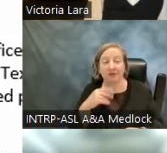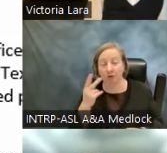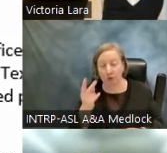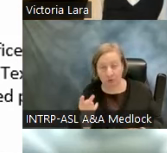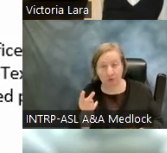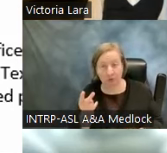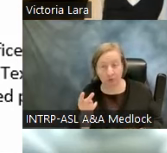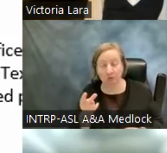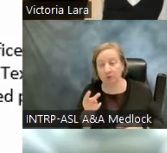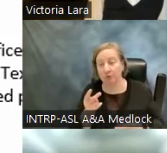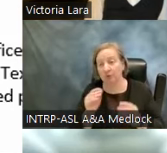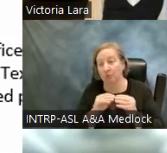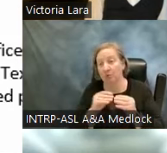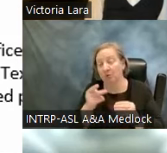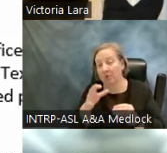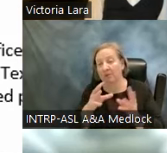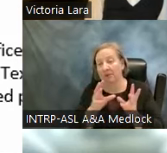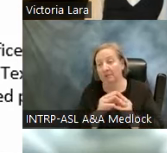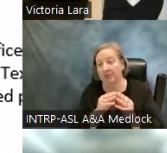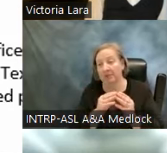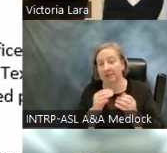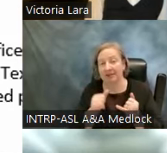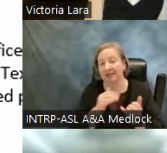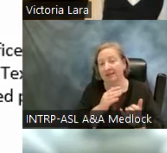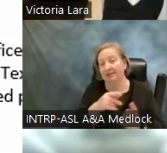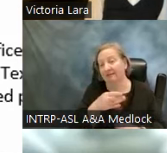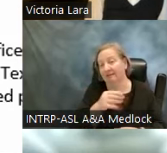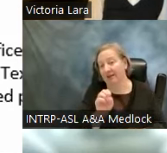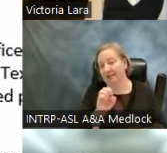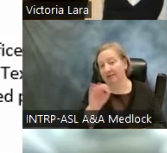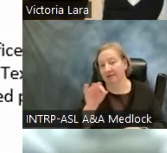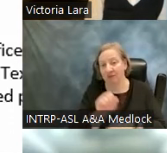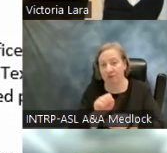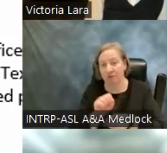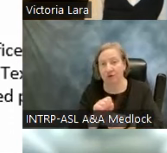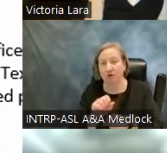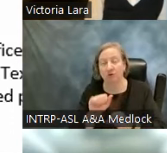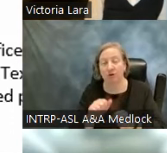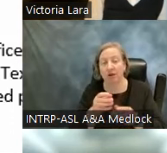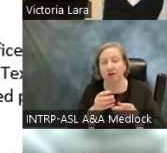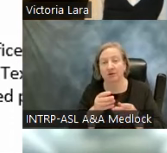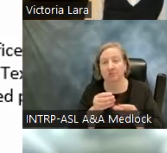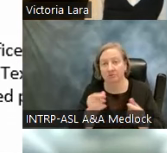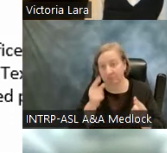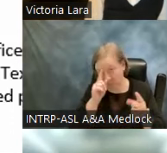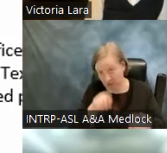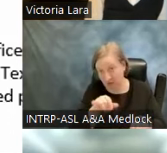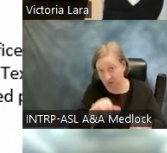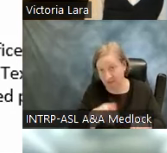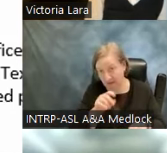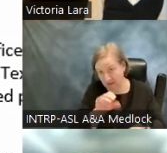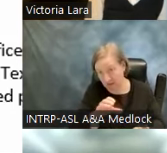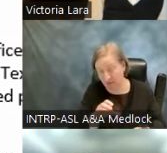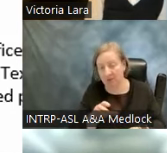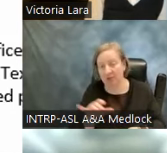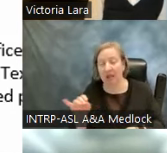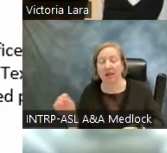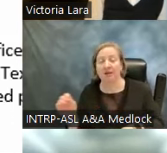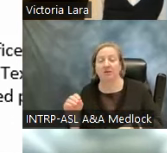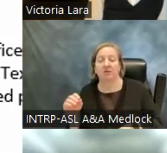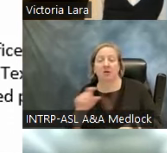2 additional public meetings this phase of work, in which to resolve this document, as well as the officer